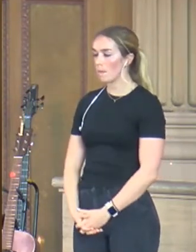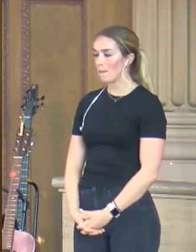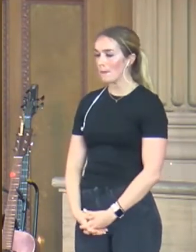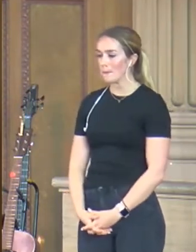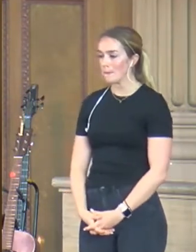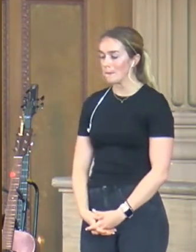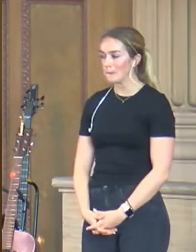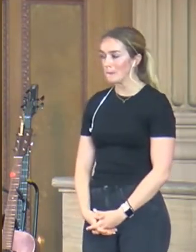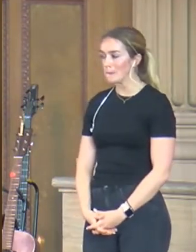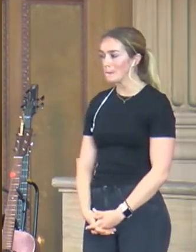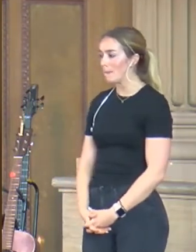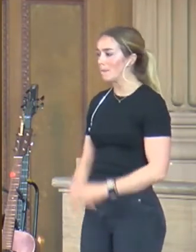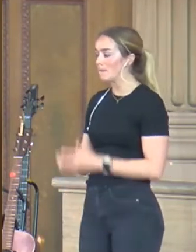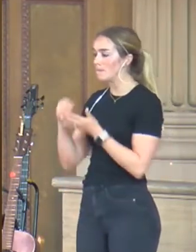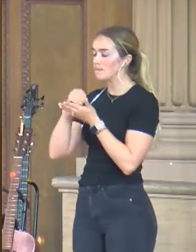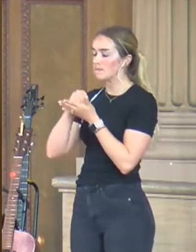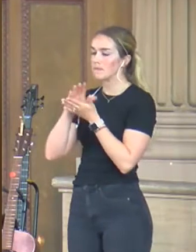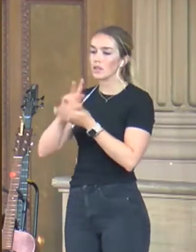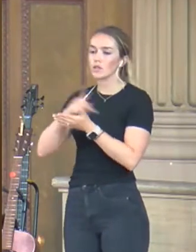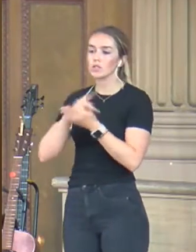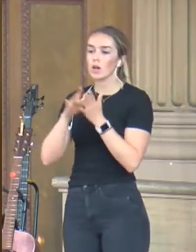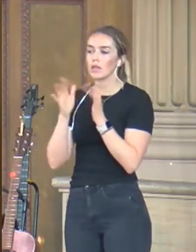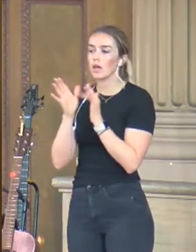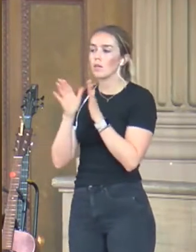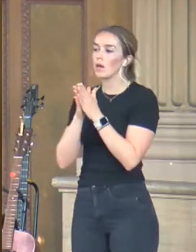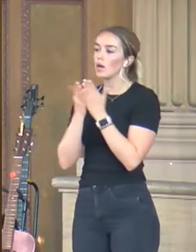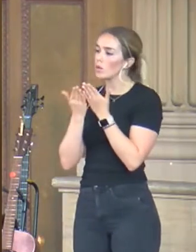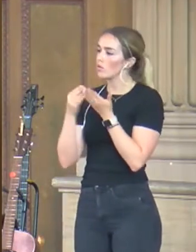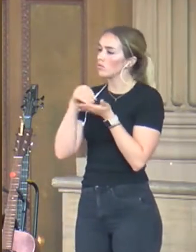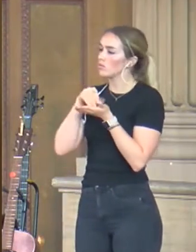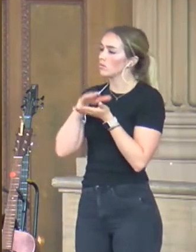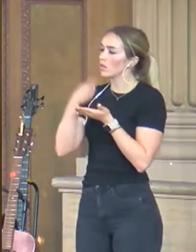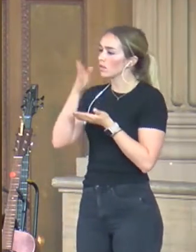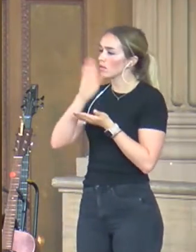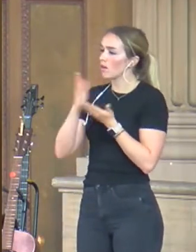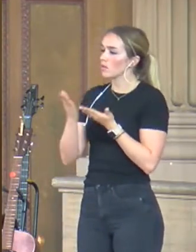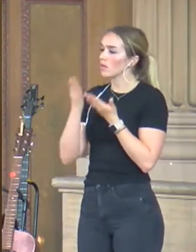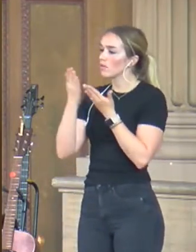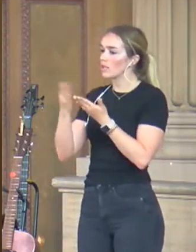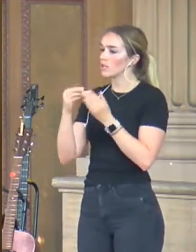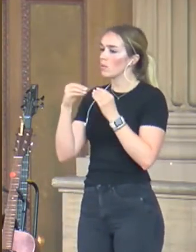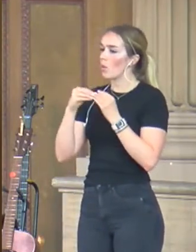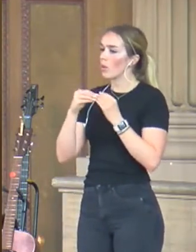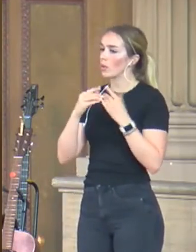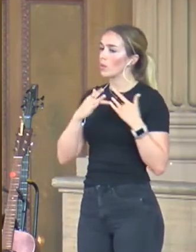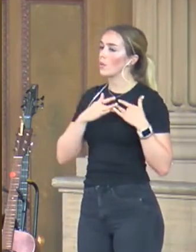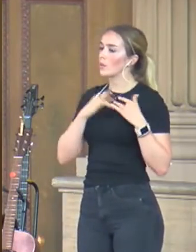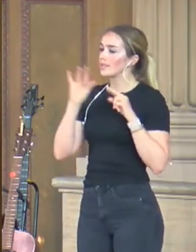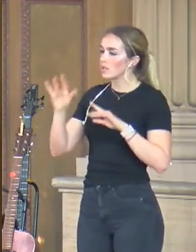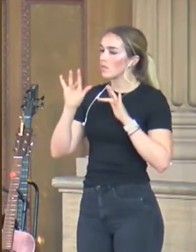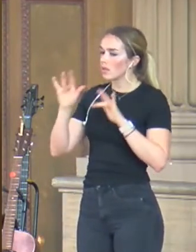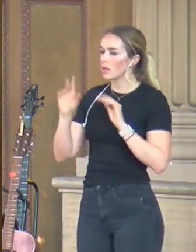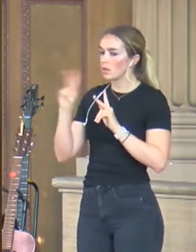Also, by putting this psalm in the Bible, God put it there to give us sympathy for suffering people.